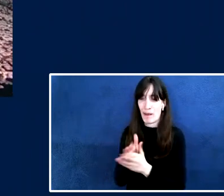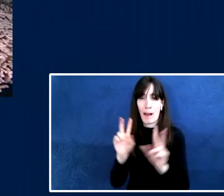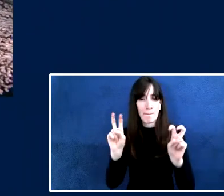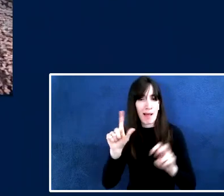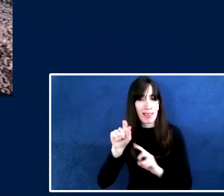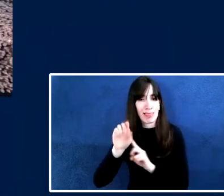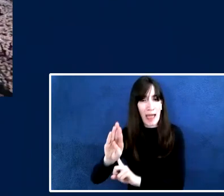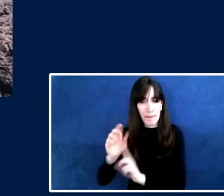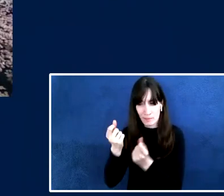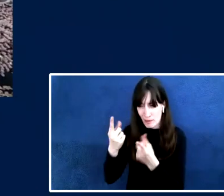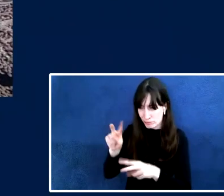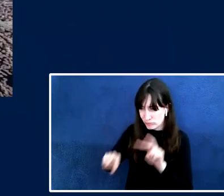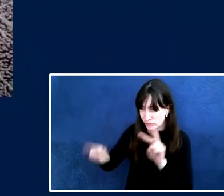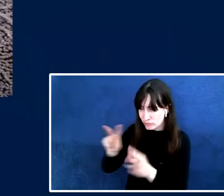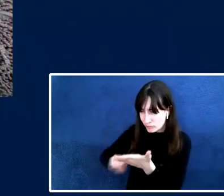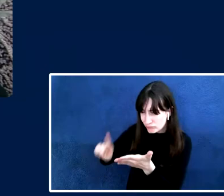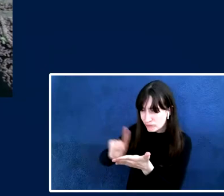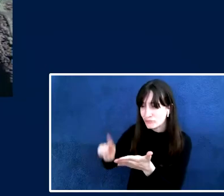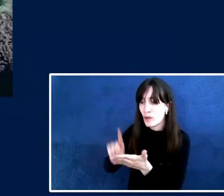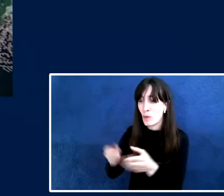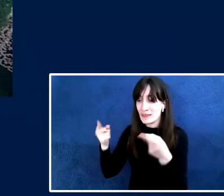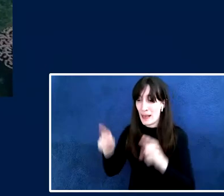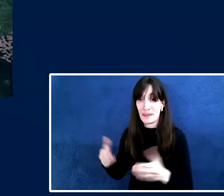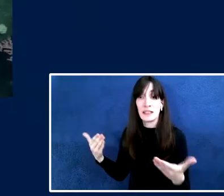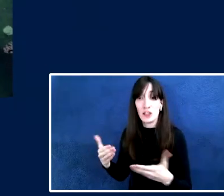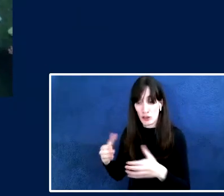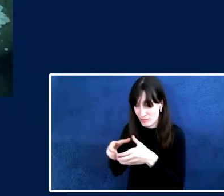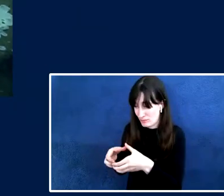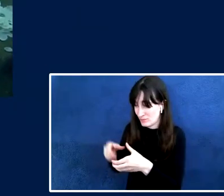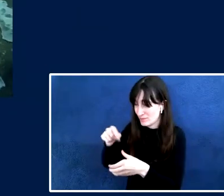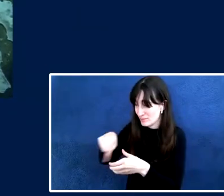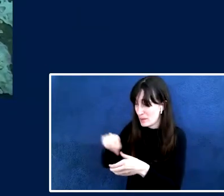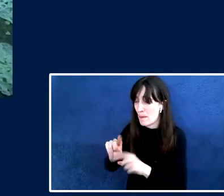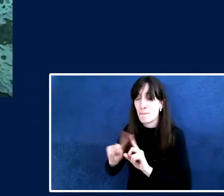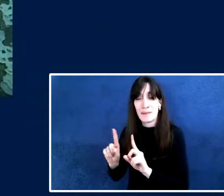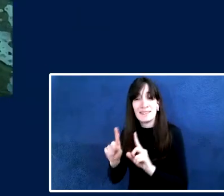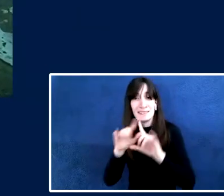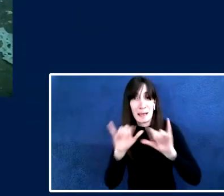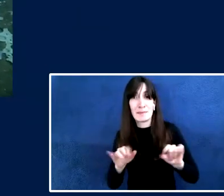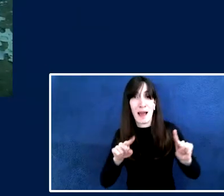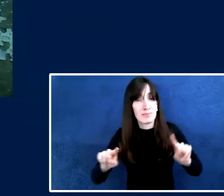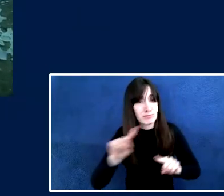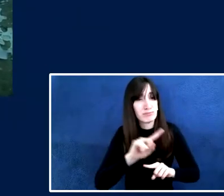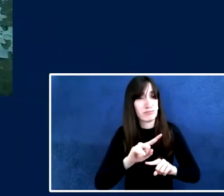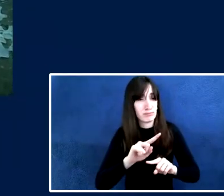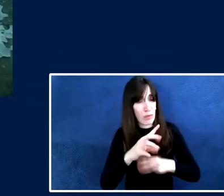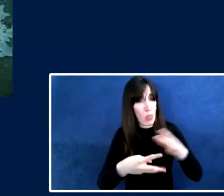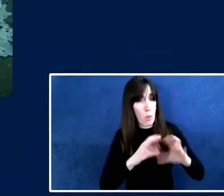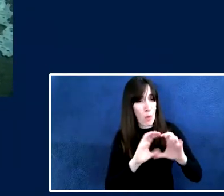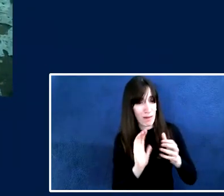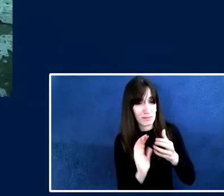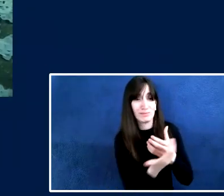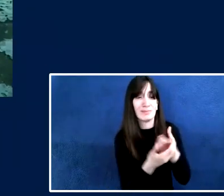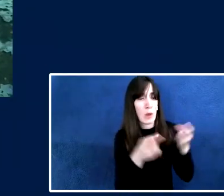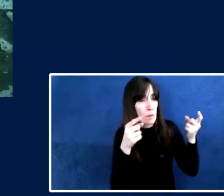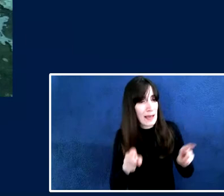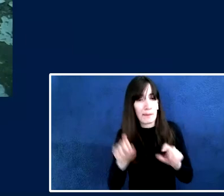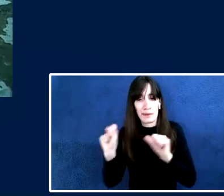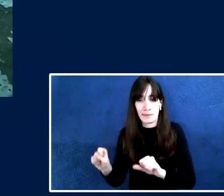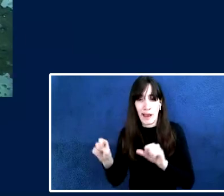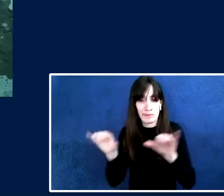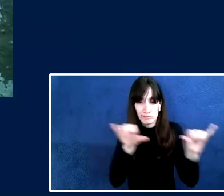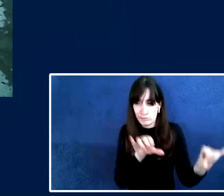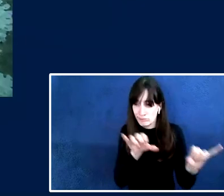here, but also what's happening about in deep sea coral communities throughout the world. As Andrew mentioned, these are very akin to the